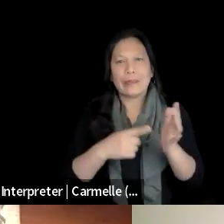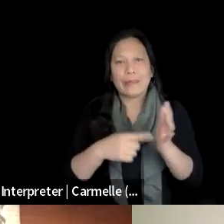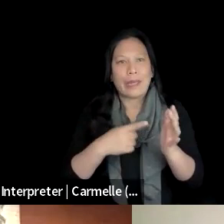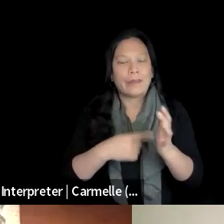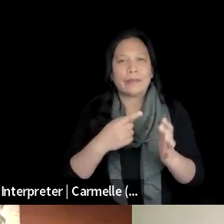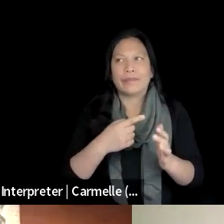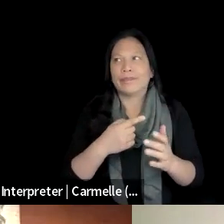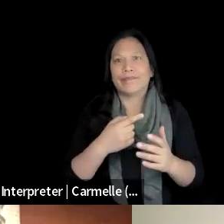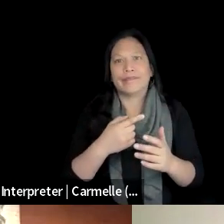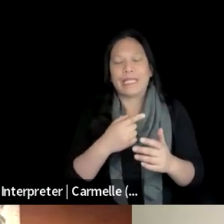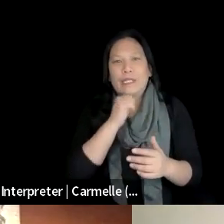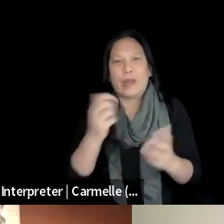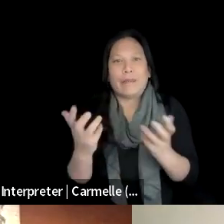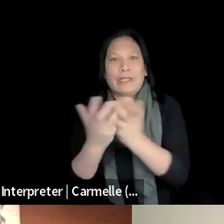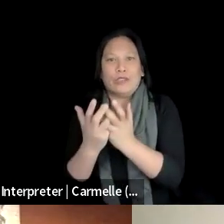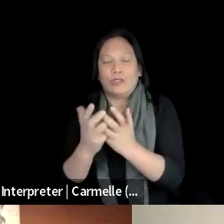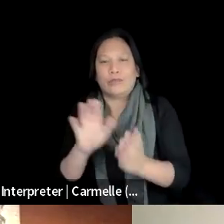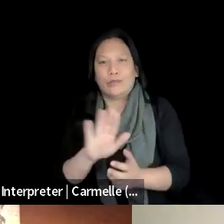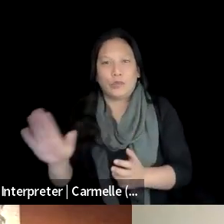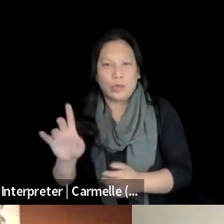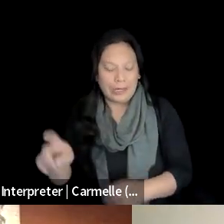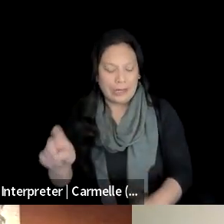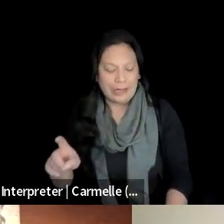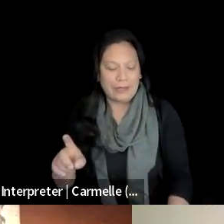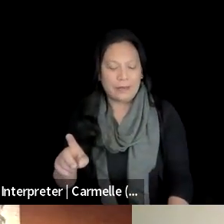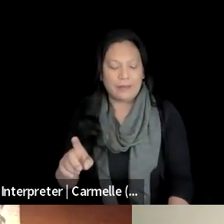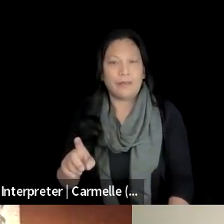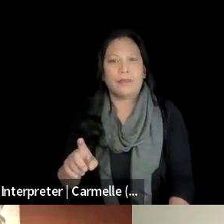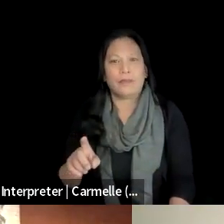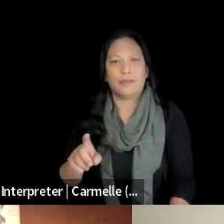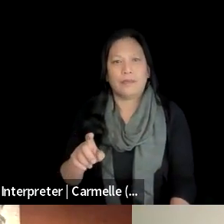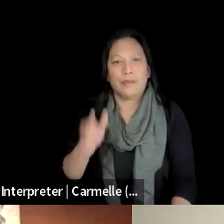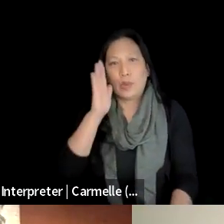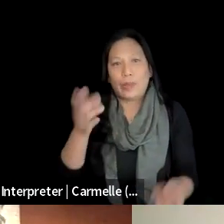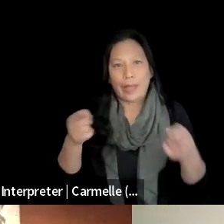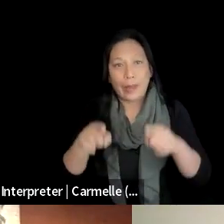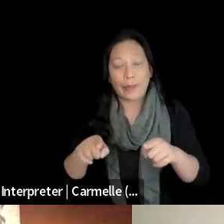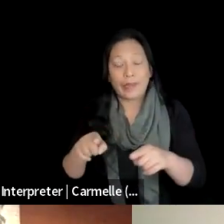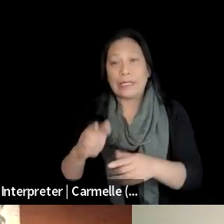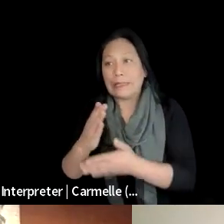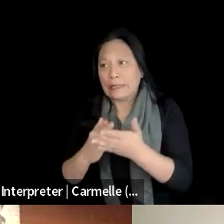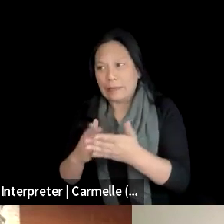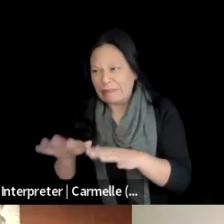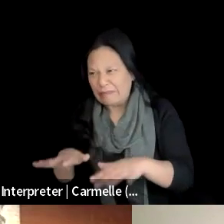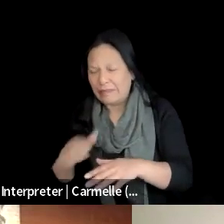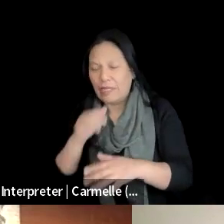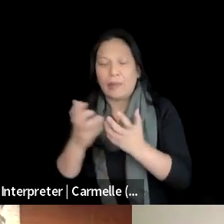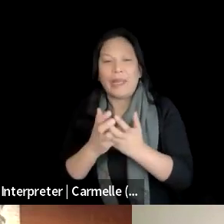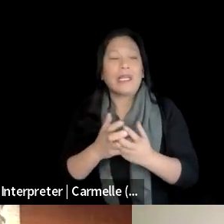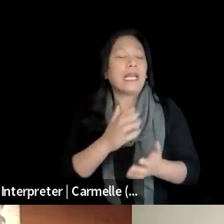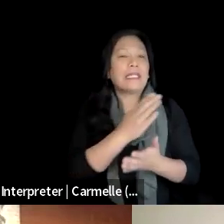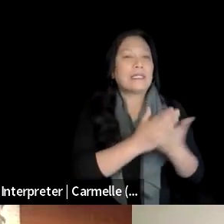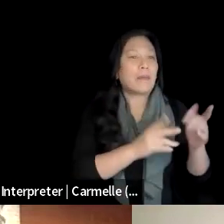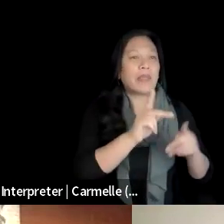careers, if we're lucky enough to have a lot of opportunities. That's going to happen. And then there's going to be people for whom there would not need to be any